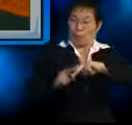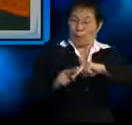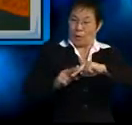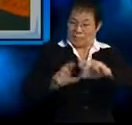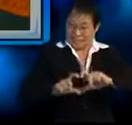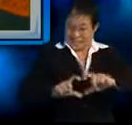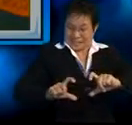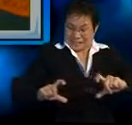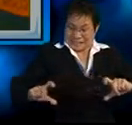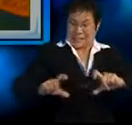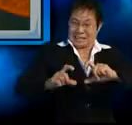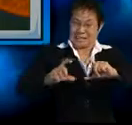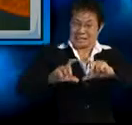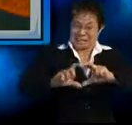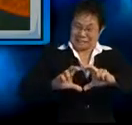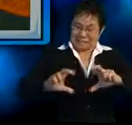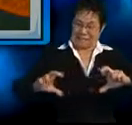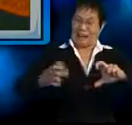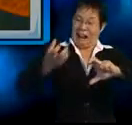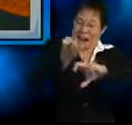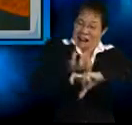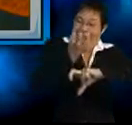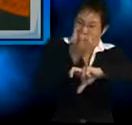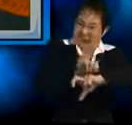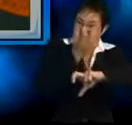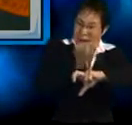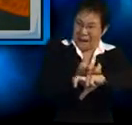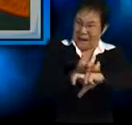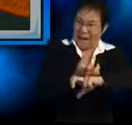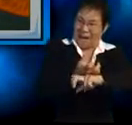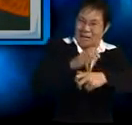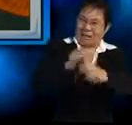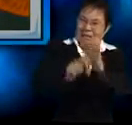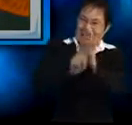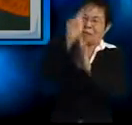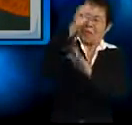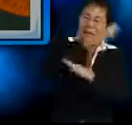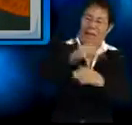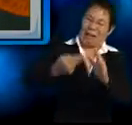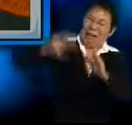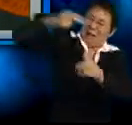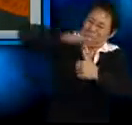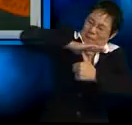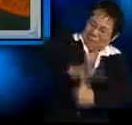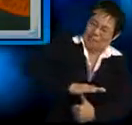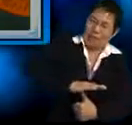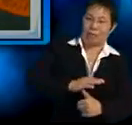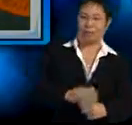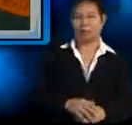increasingly thick layers, the remains were hardened by high temperature and high pressure.